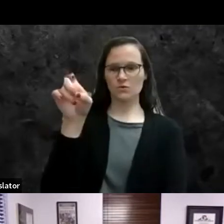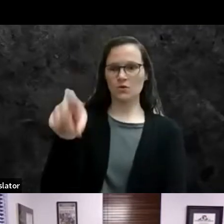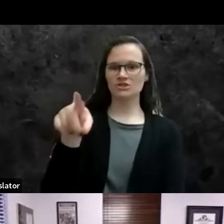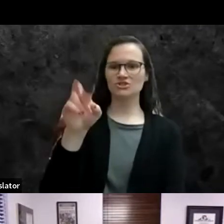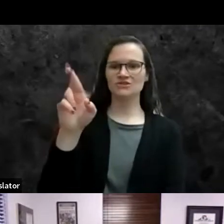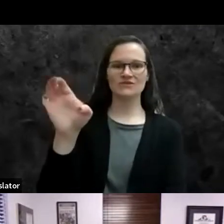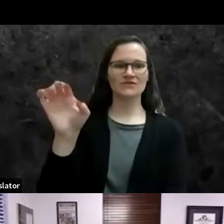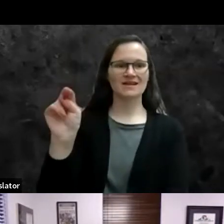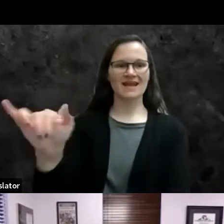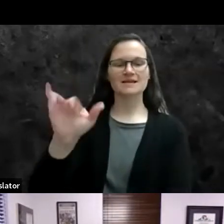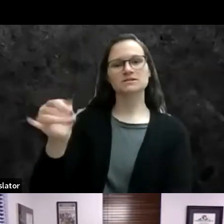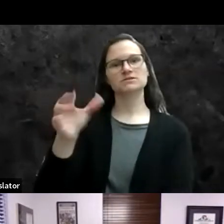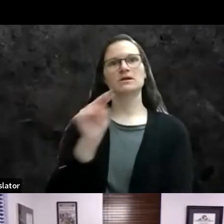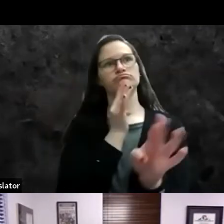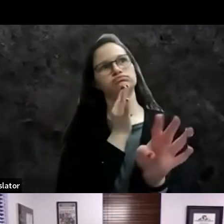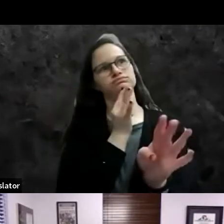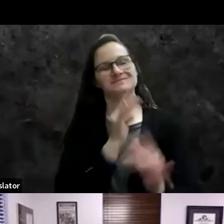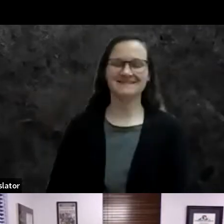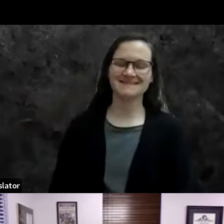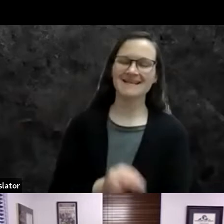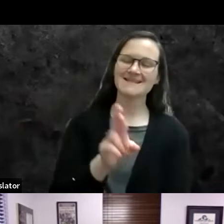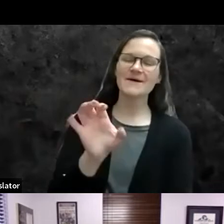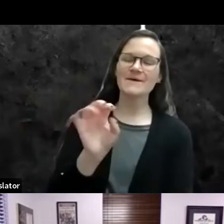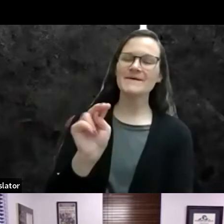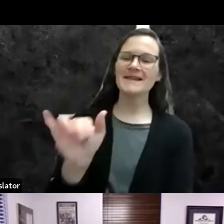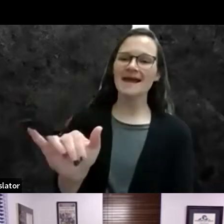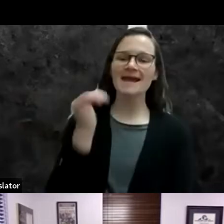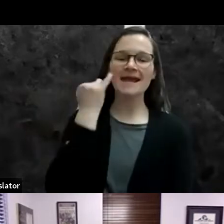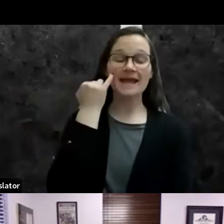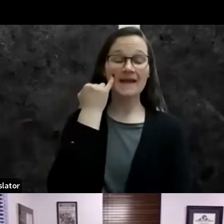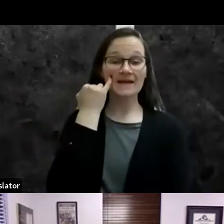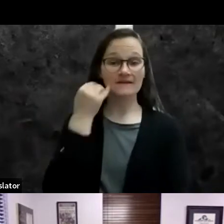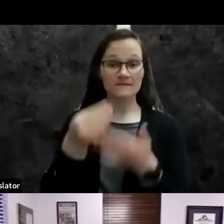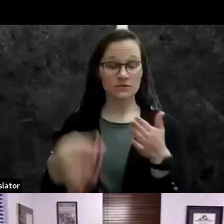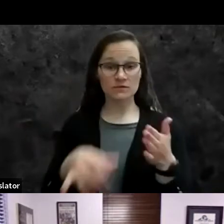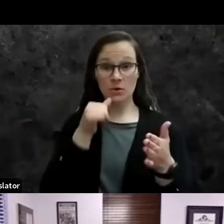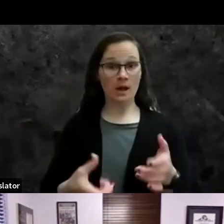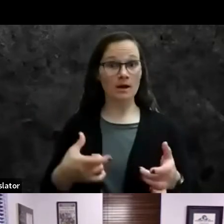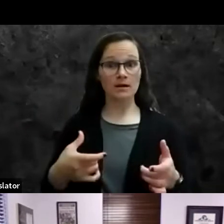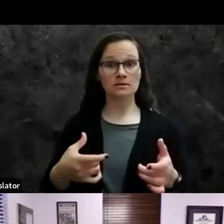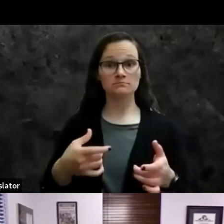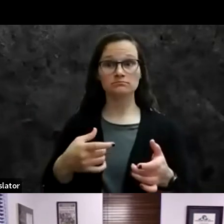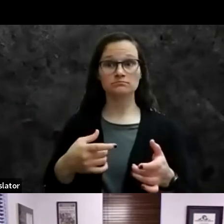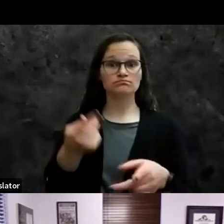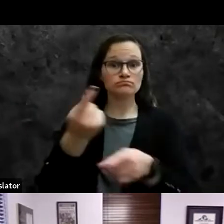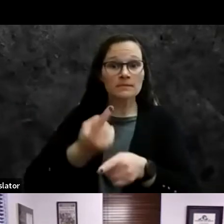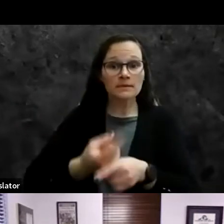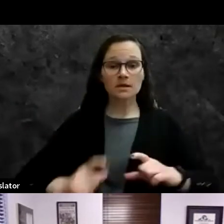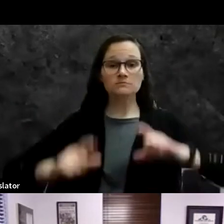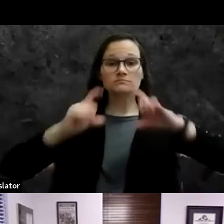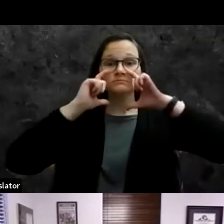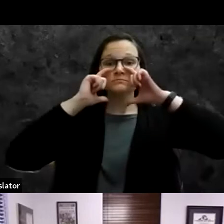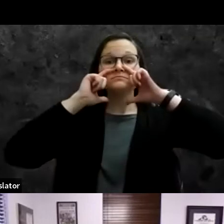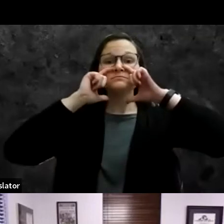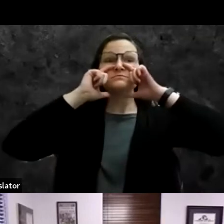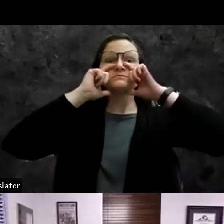talking, which is instructors should, if students are not wearing their mask properly, covering their nose and their mouth during